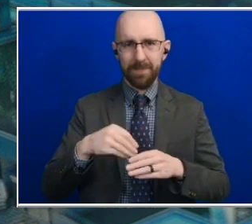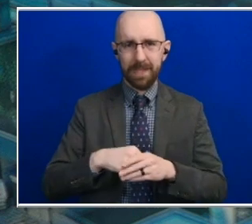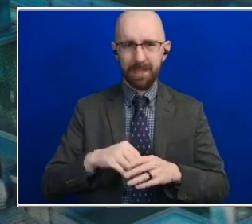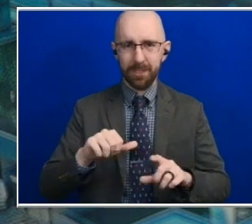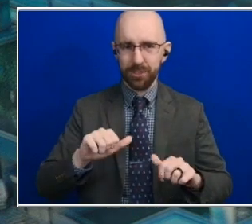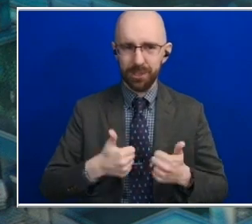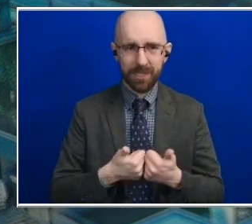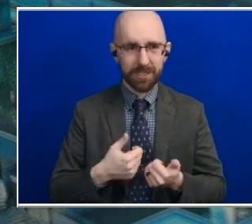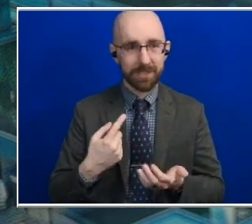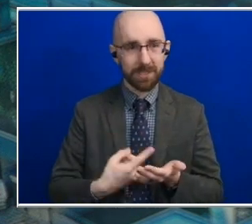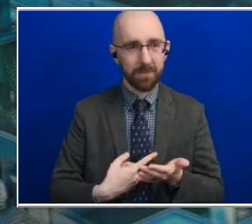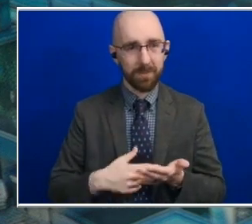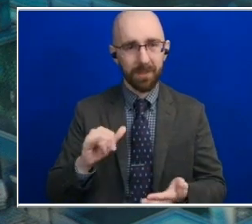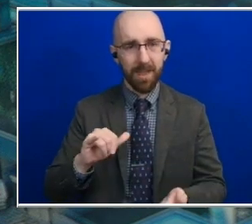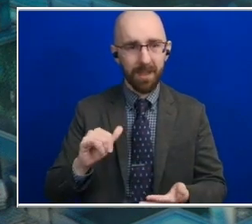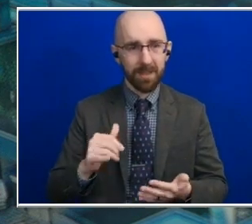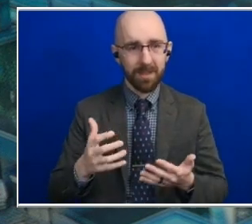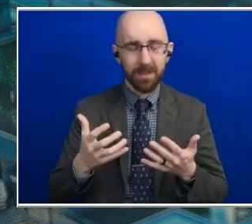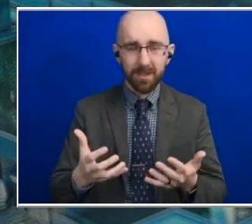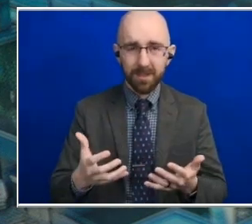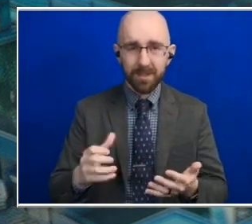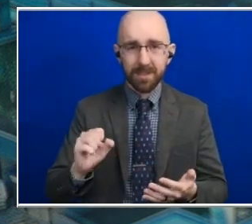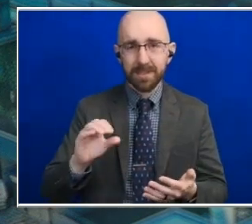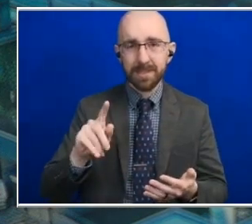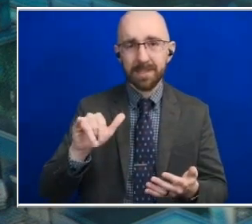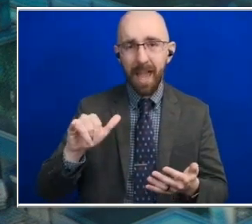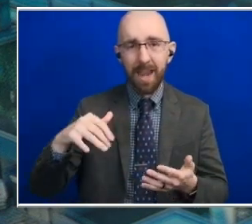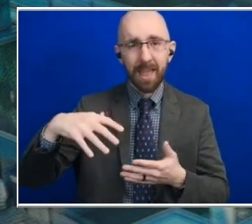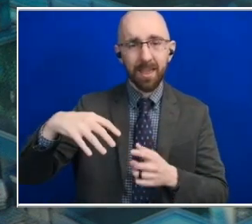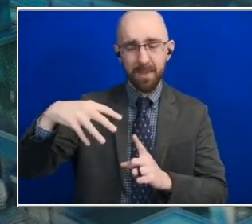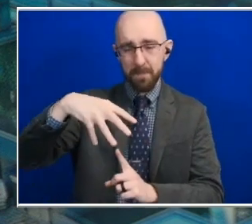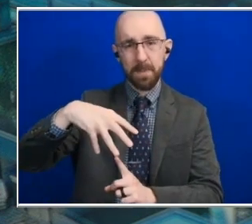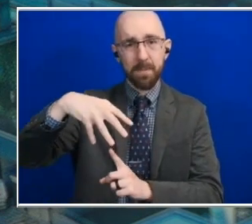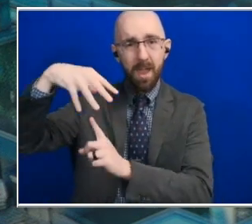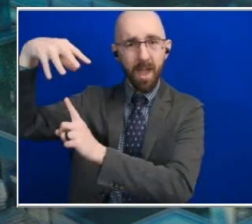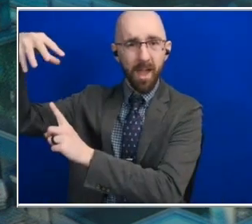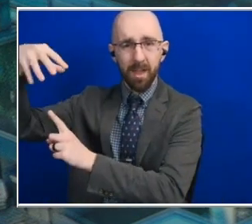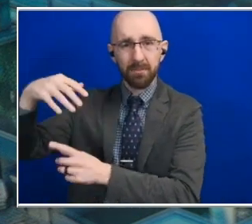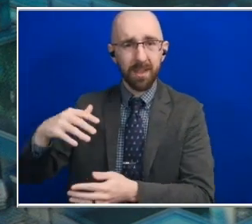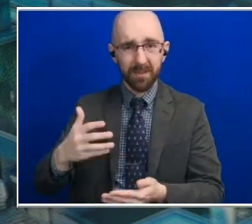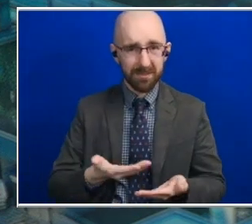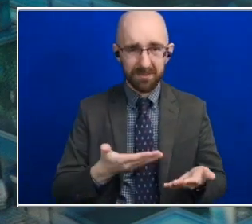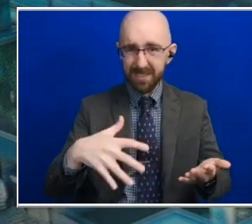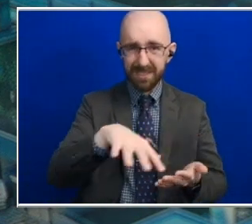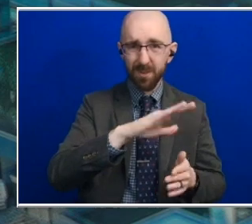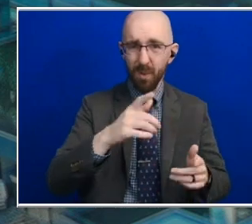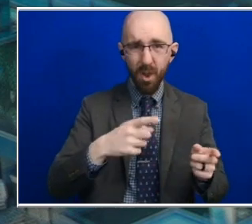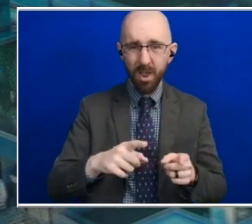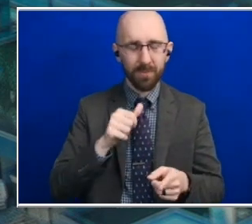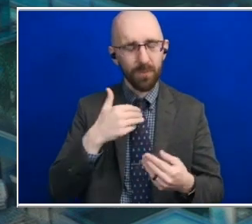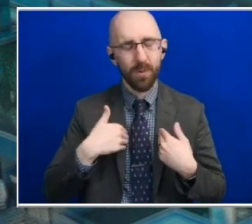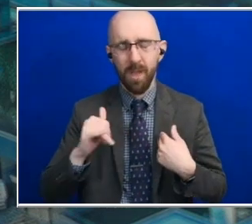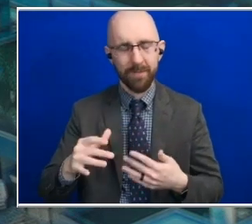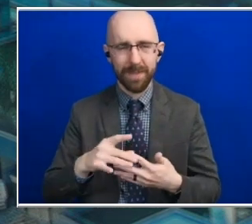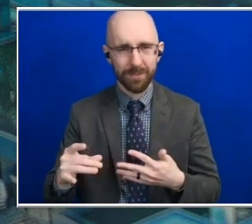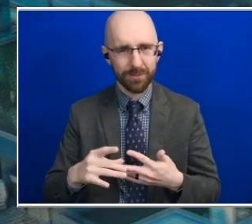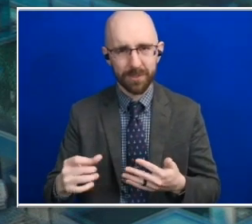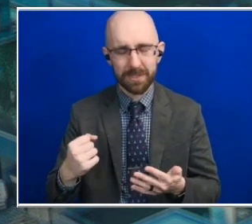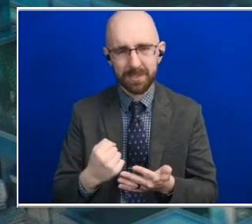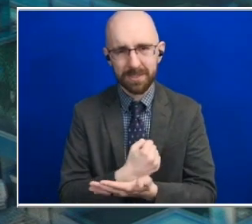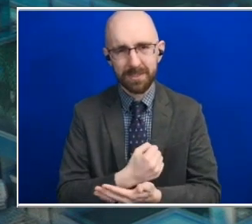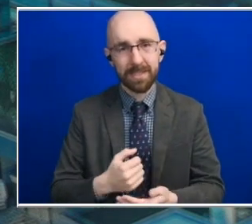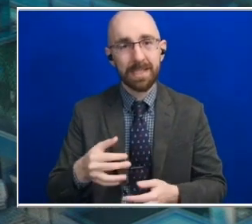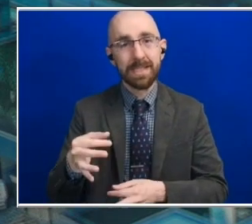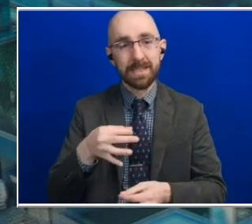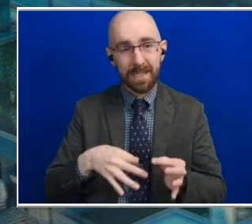dude, Scotty, beam me up, come on, man, where are you? But we don't have that choice, and instead what we have to deal